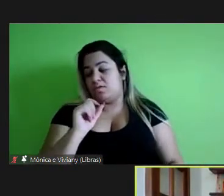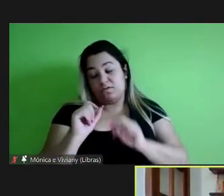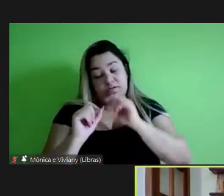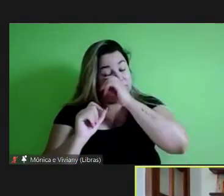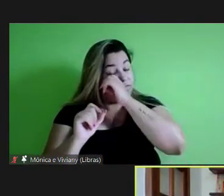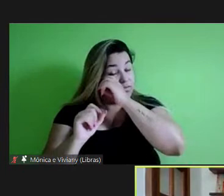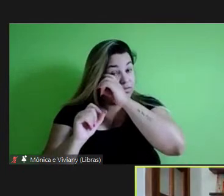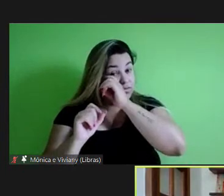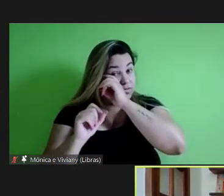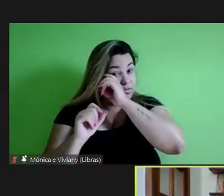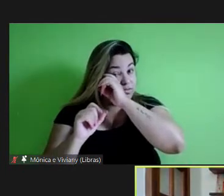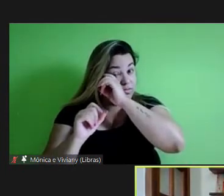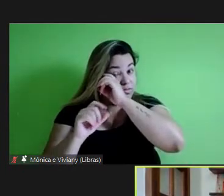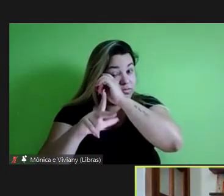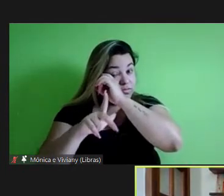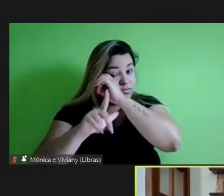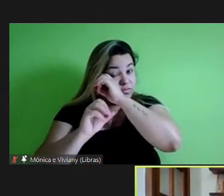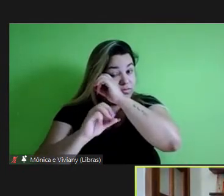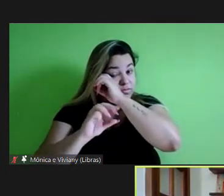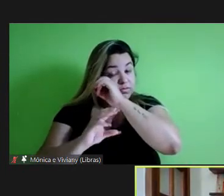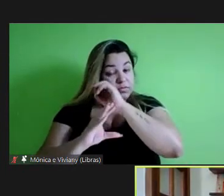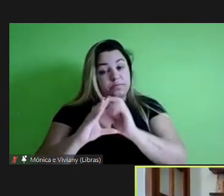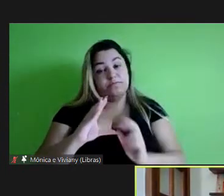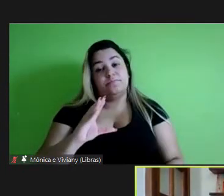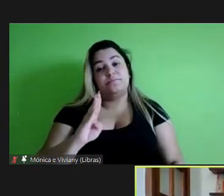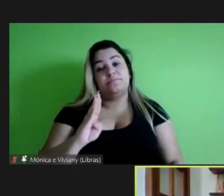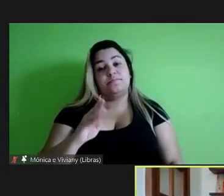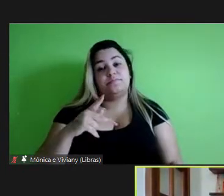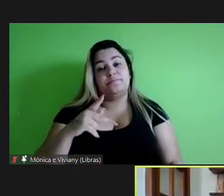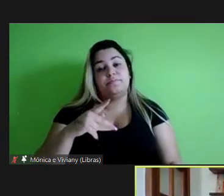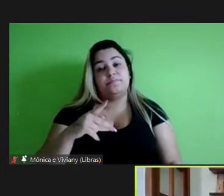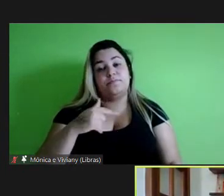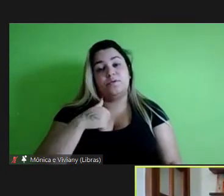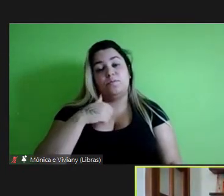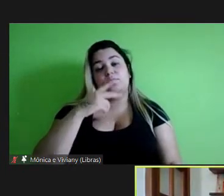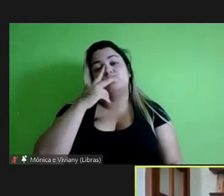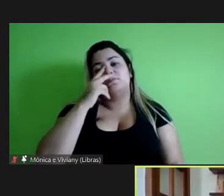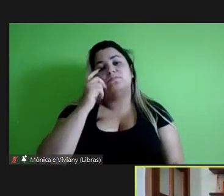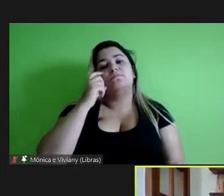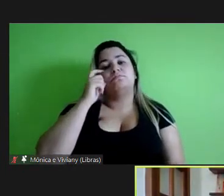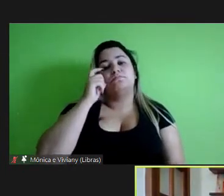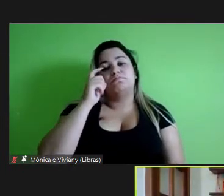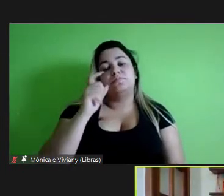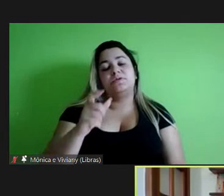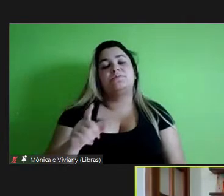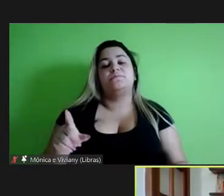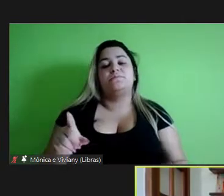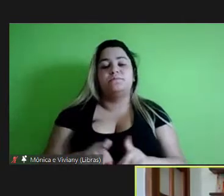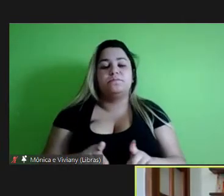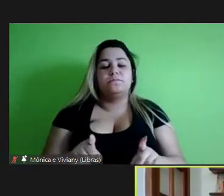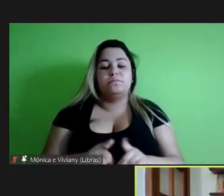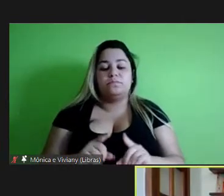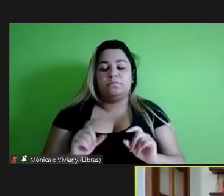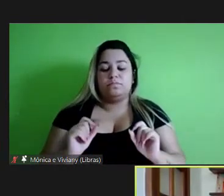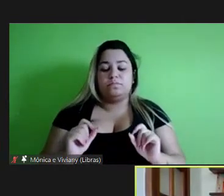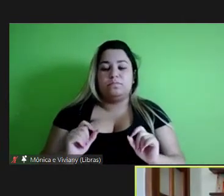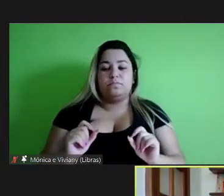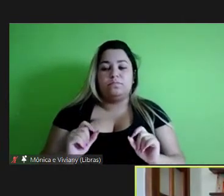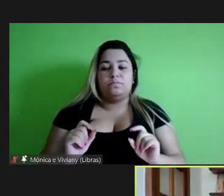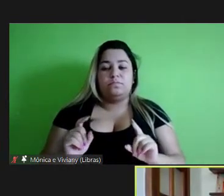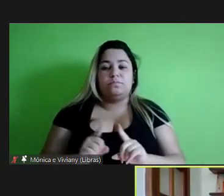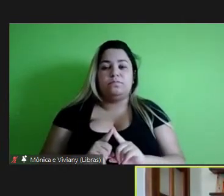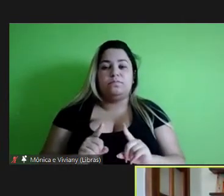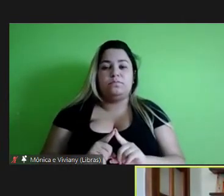if what is the idea of the locus of this technical chamber. I would think that it would be very interesting to have this type